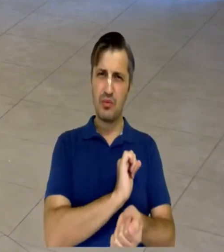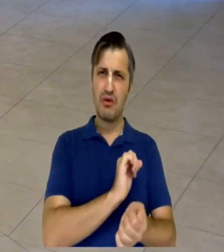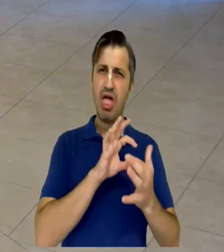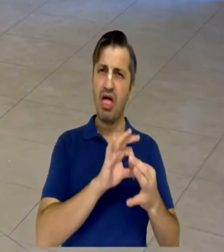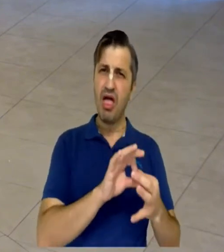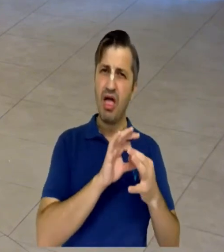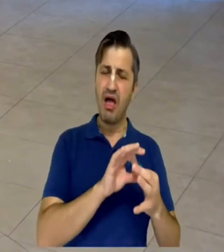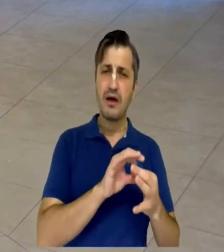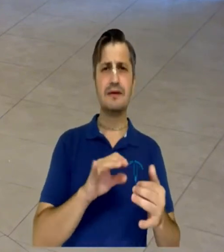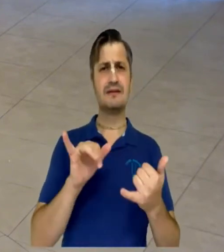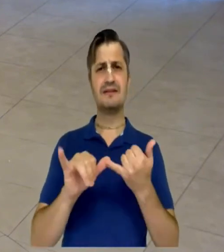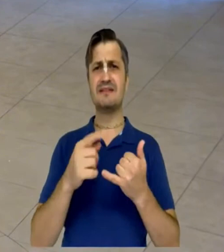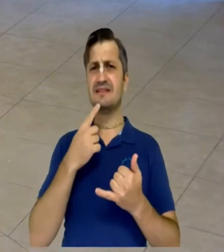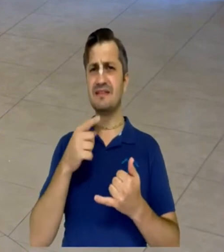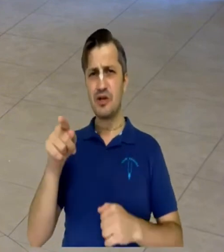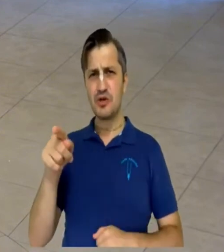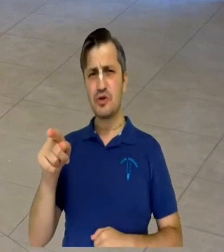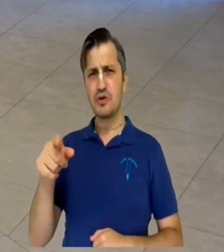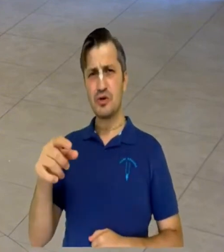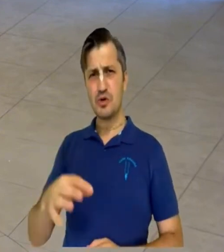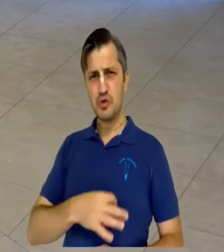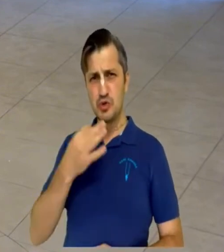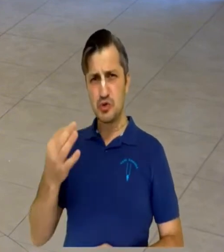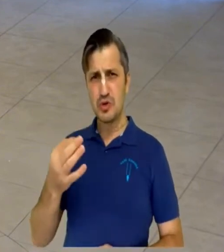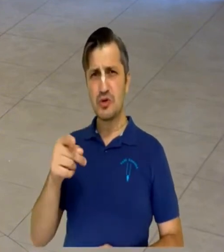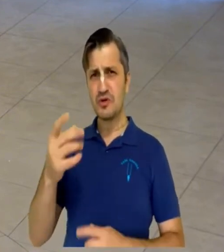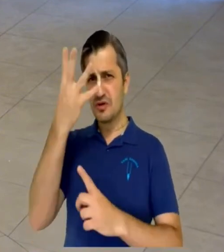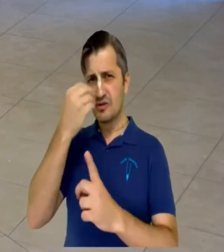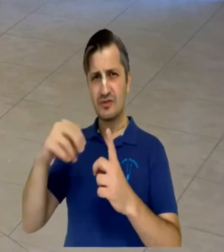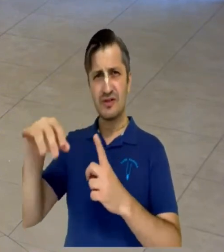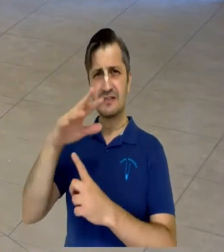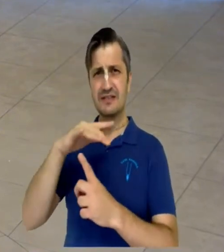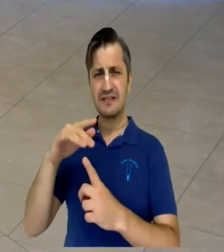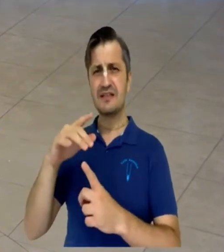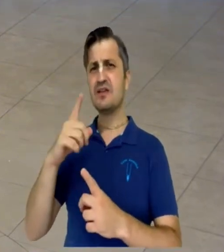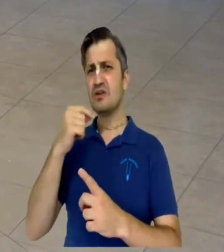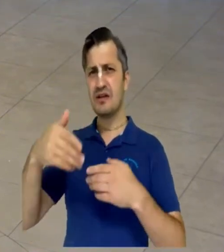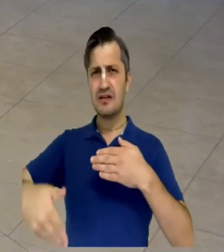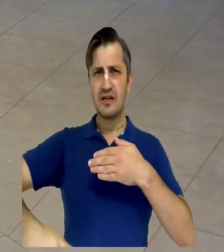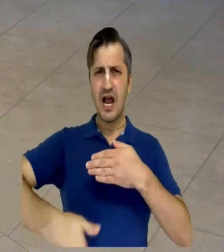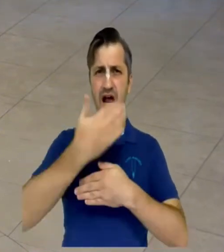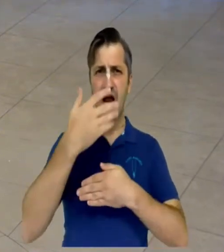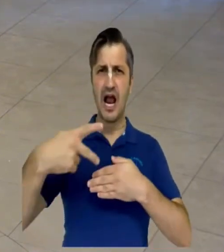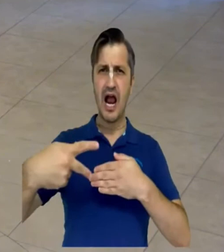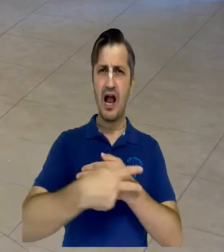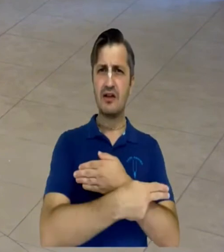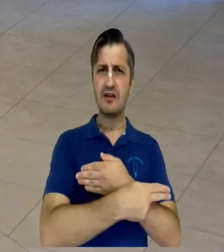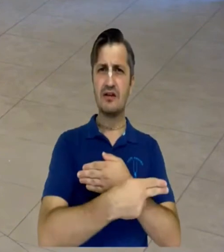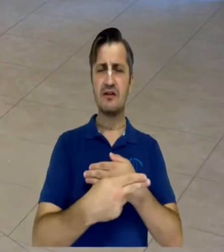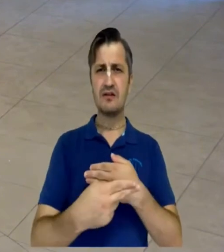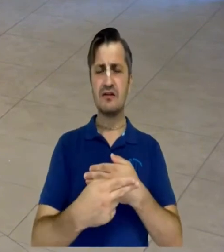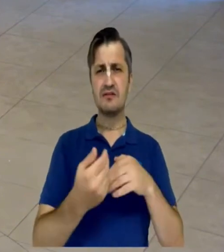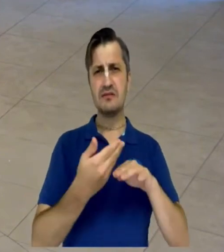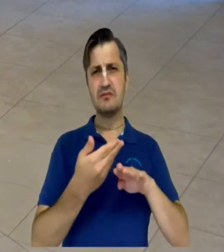transcendental, You don't belong here, you're not going to be happy here. It's just birth and death. Thousands and thousands of